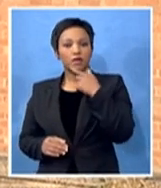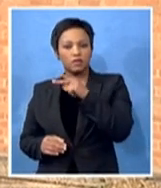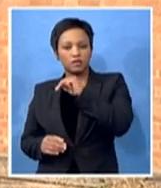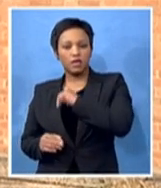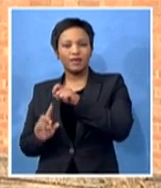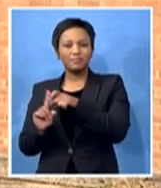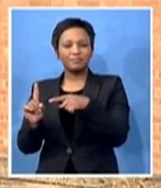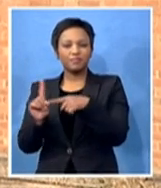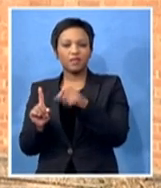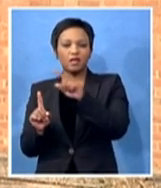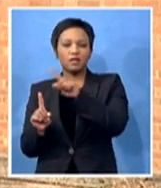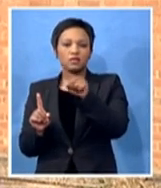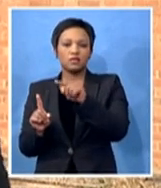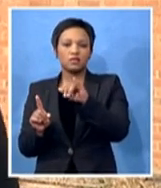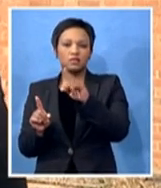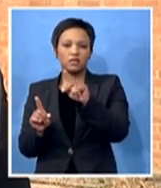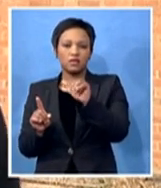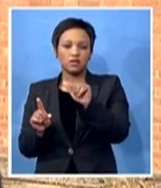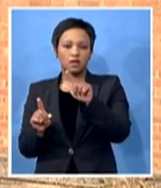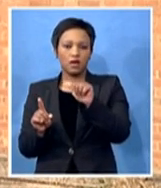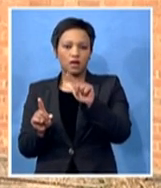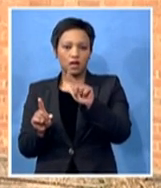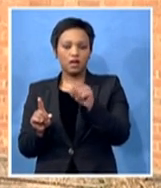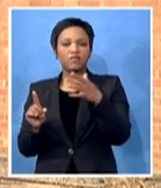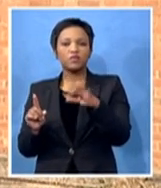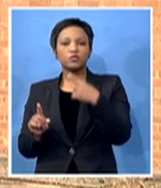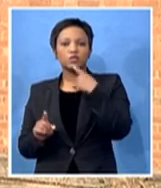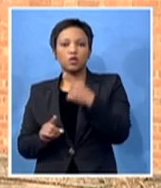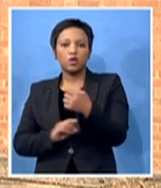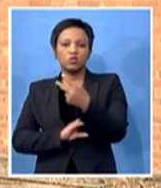has invested over 200 million rand in revamping this